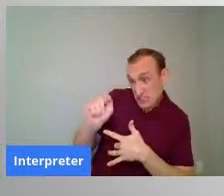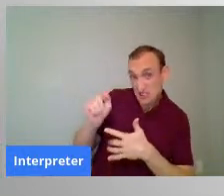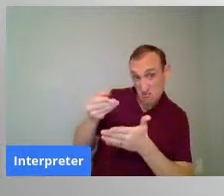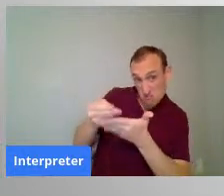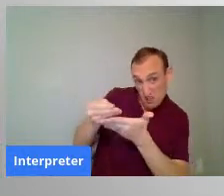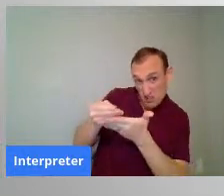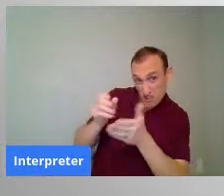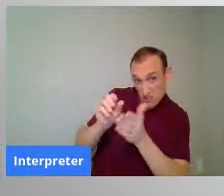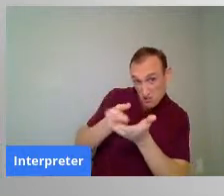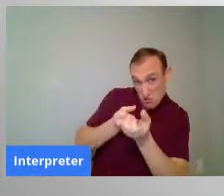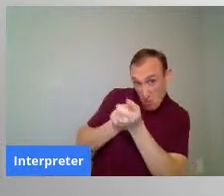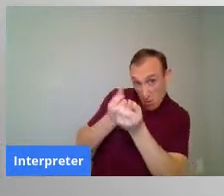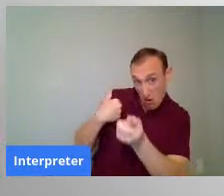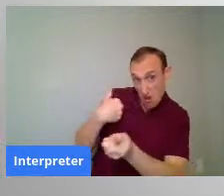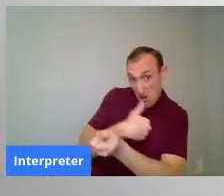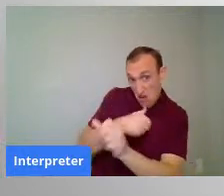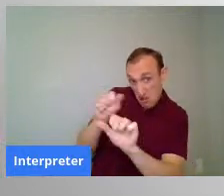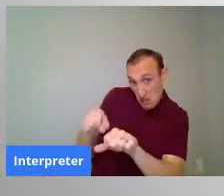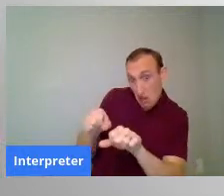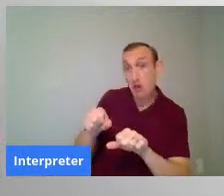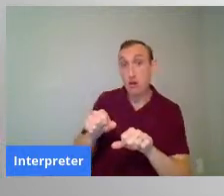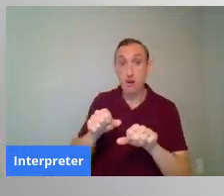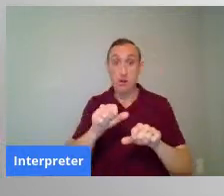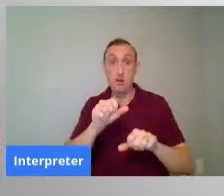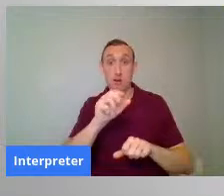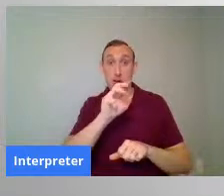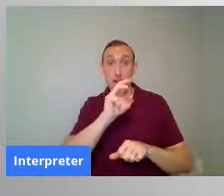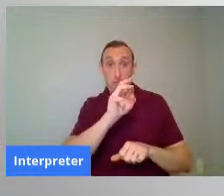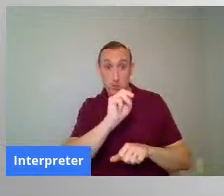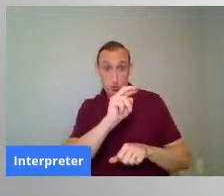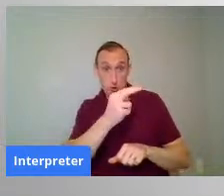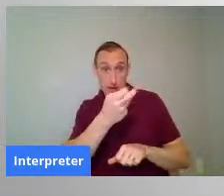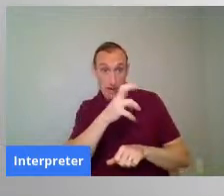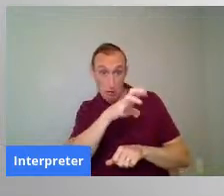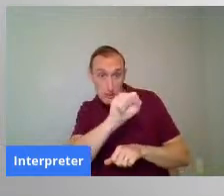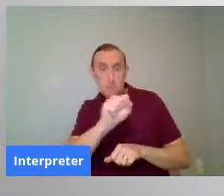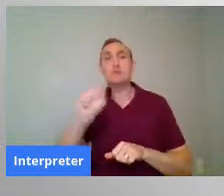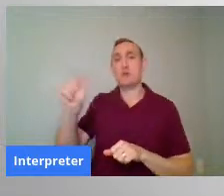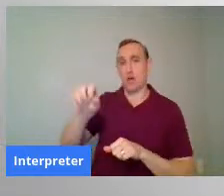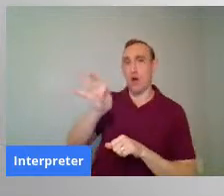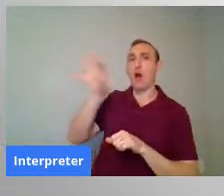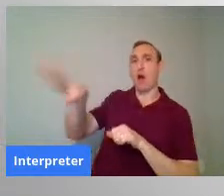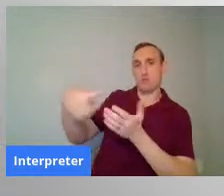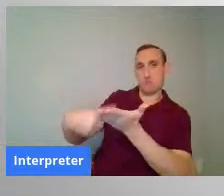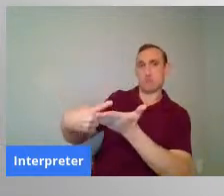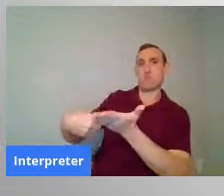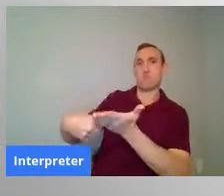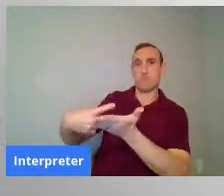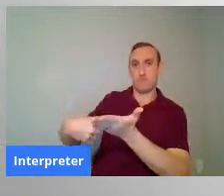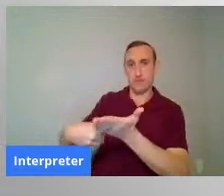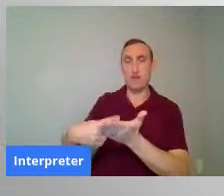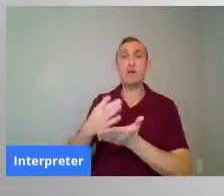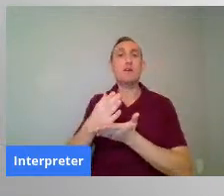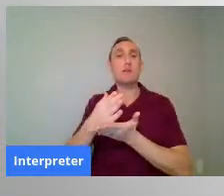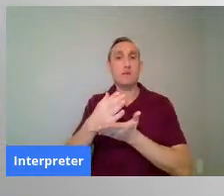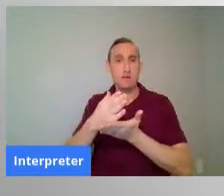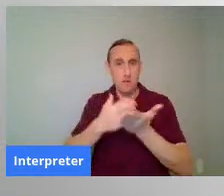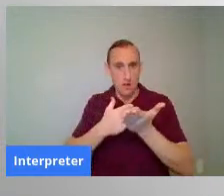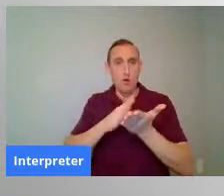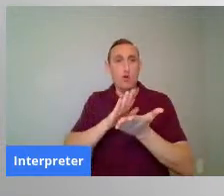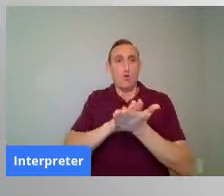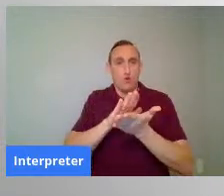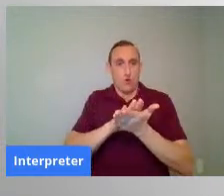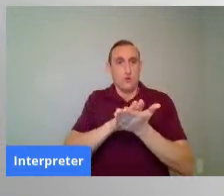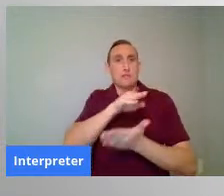LSGT? I can. So all of our LSGTs, so it's about a split. Some of our schools have spent some of their grant money